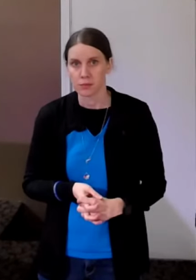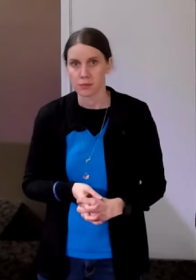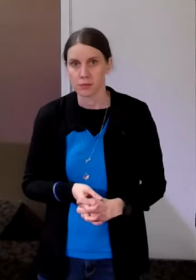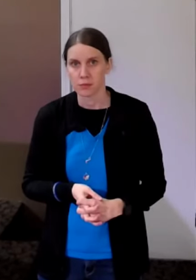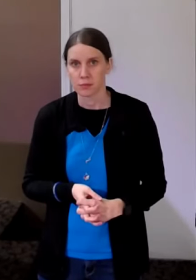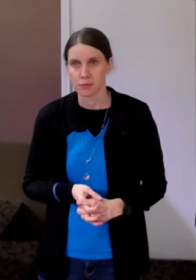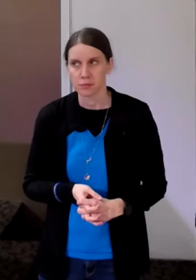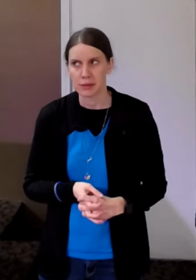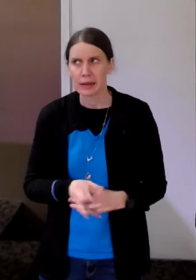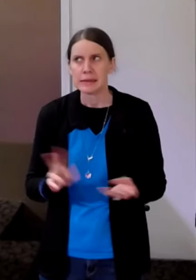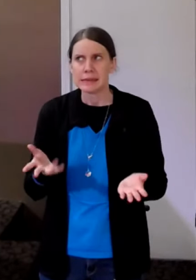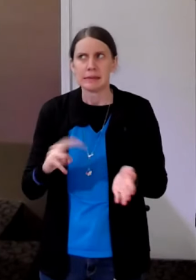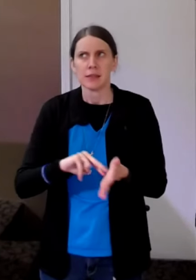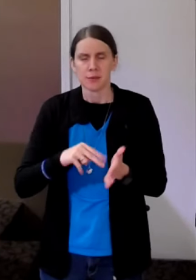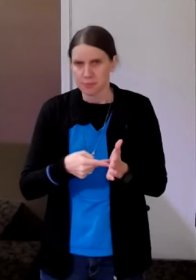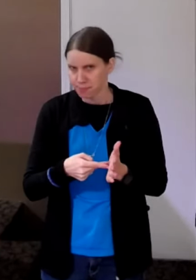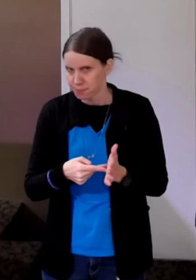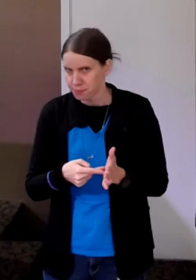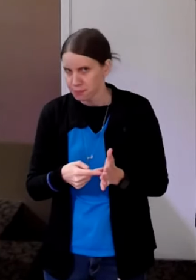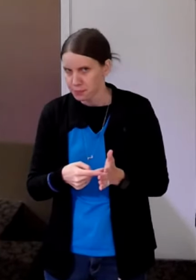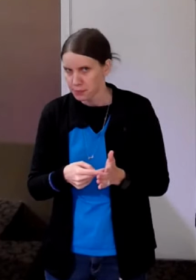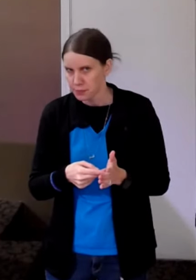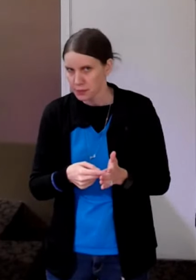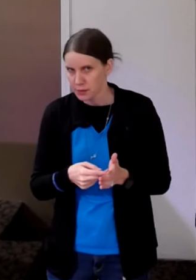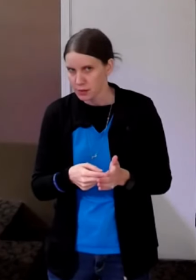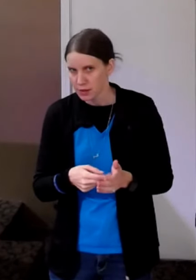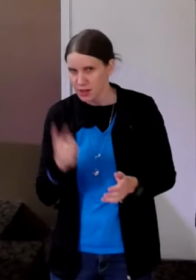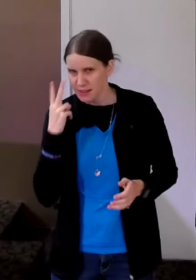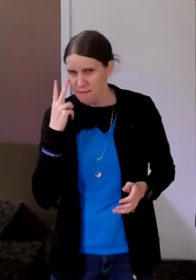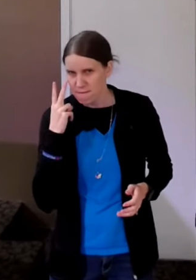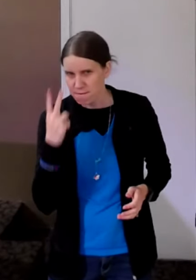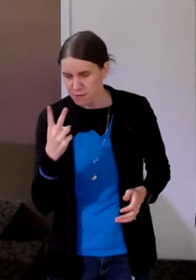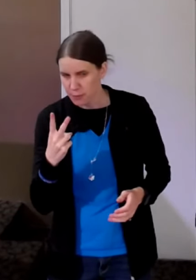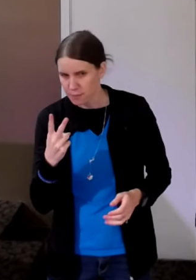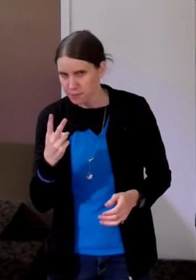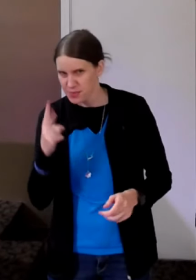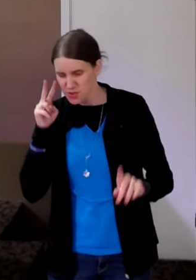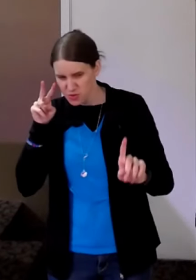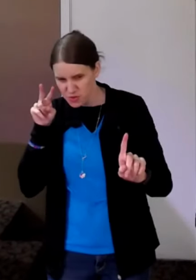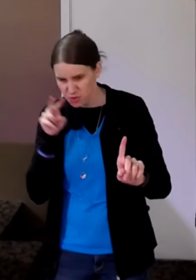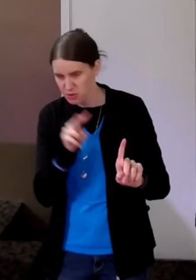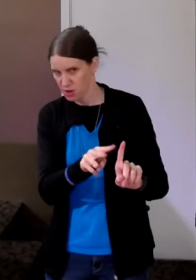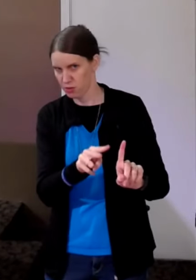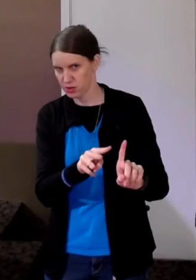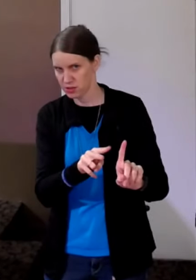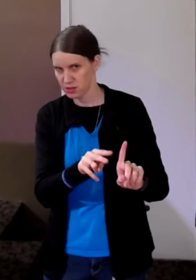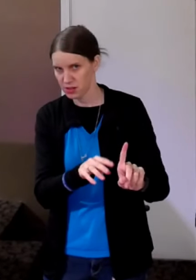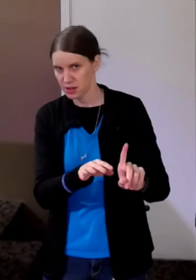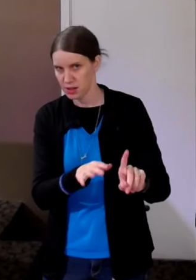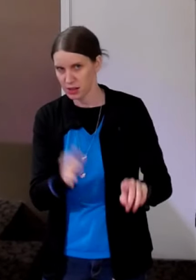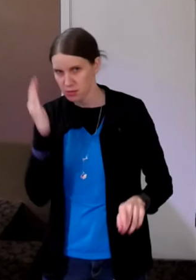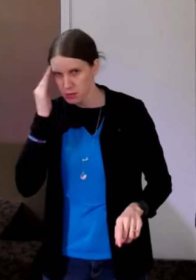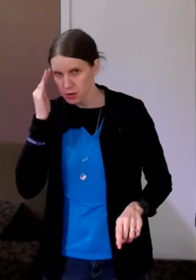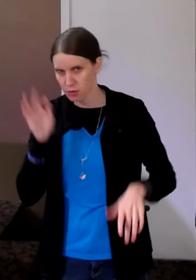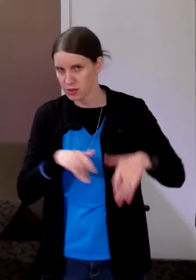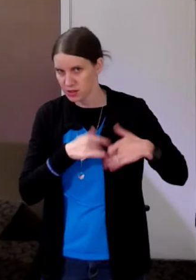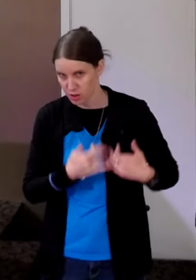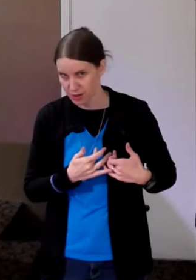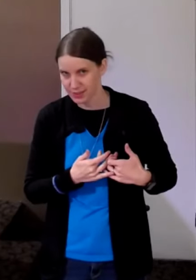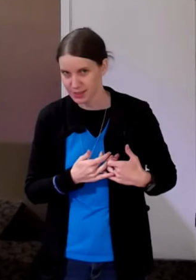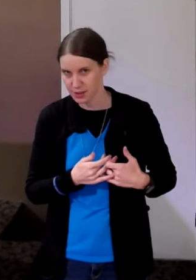What he's saying here is he's saying, fix your eyes upon, fix your heart upon. This is the